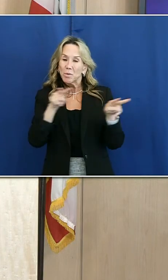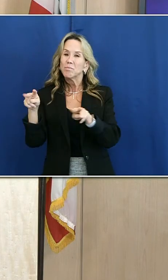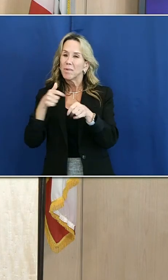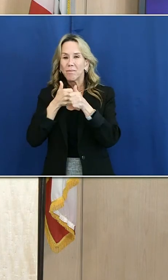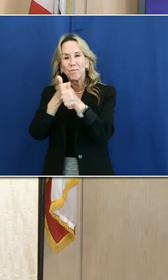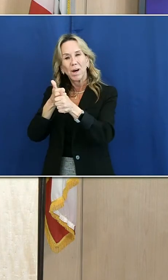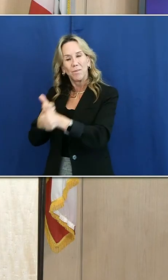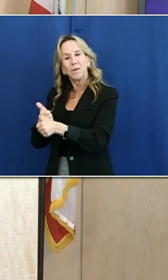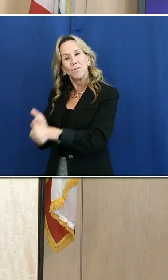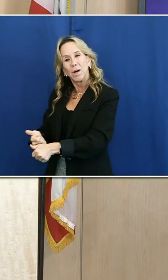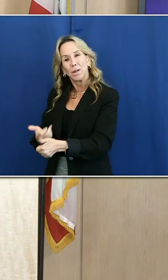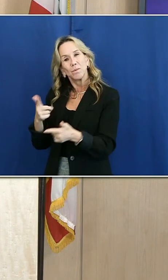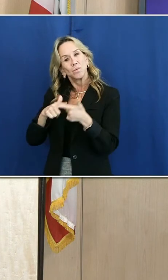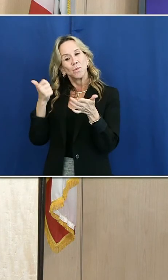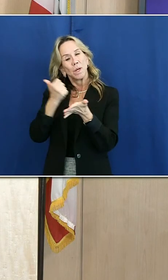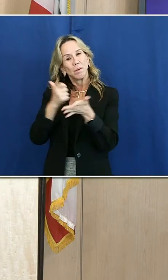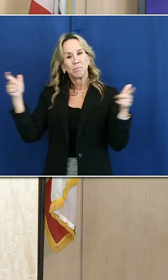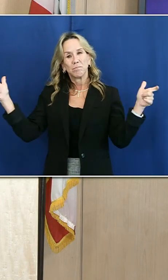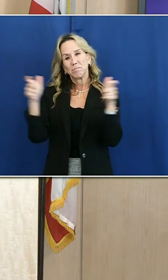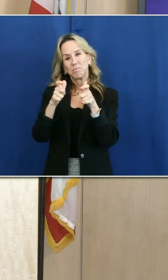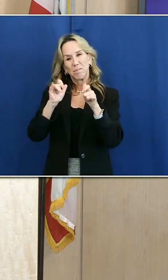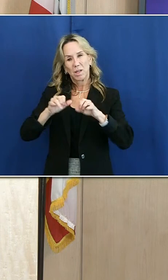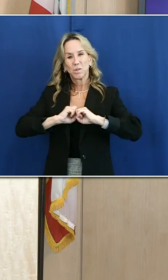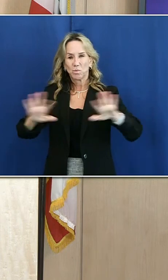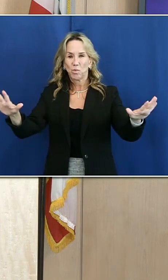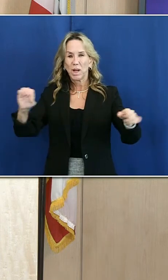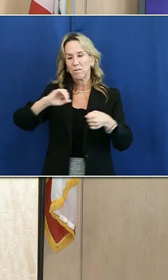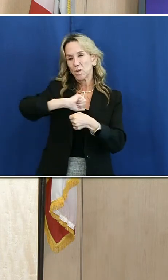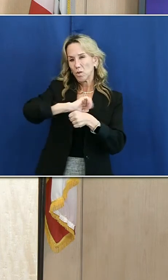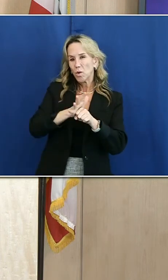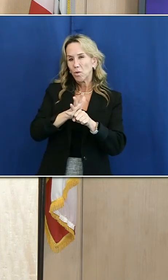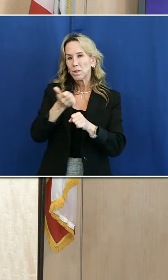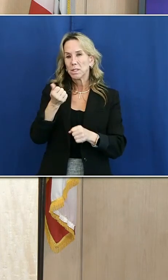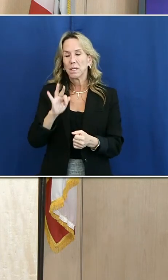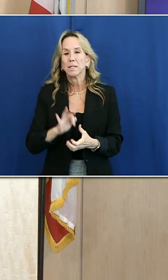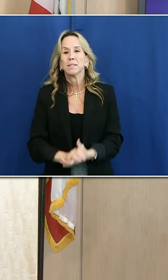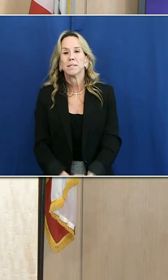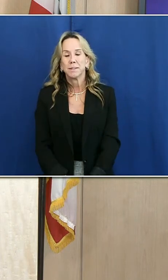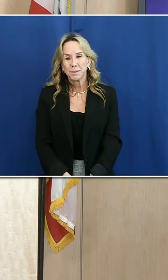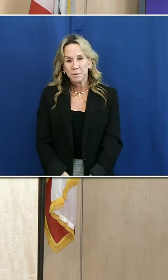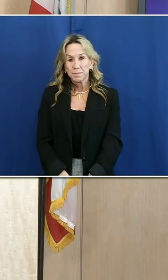help control the spread of COVID-19. Thank you. Thank you.